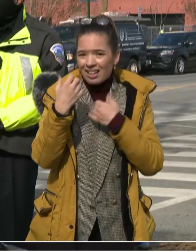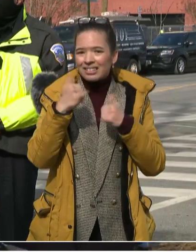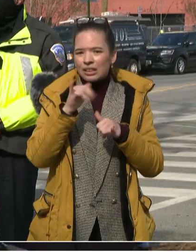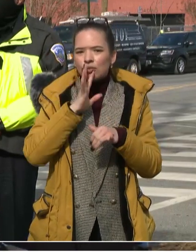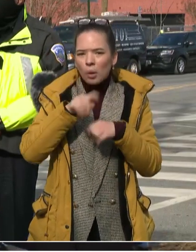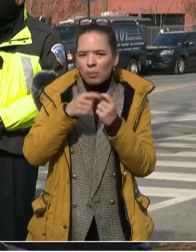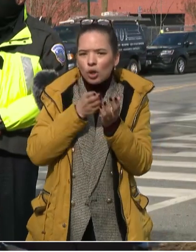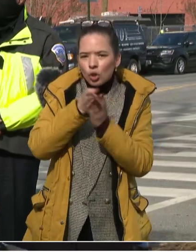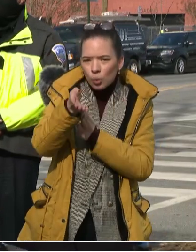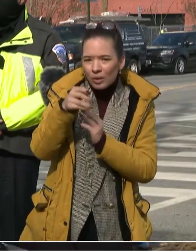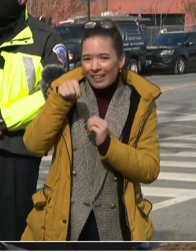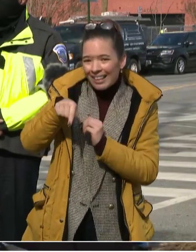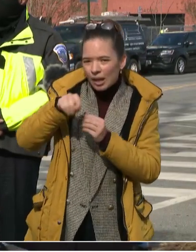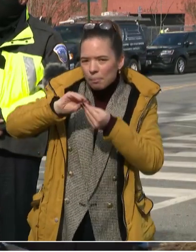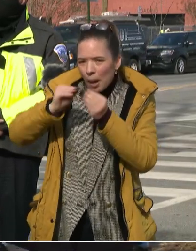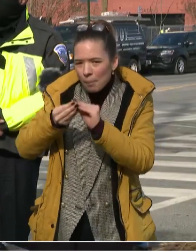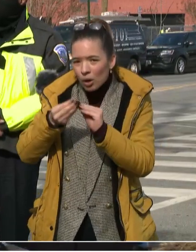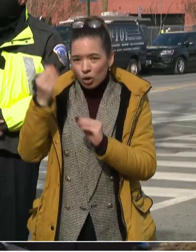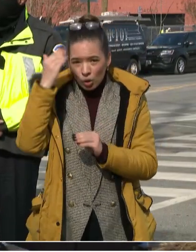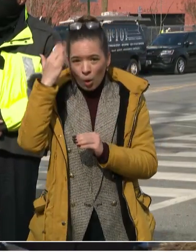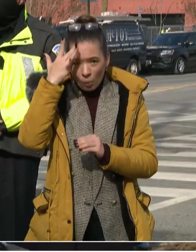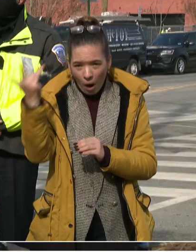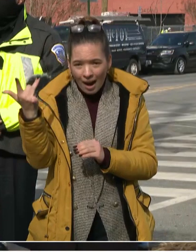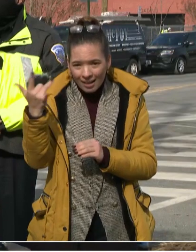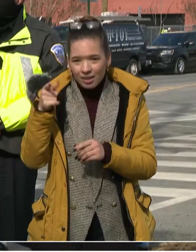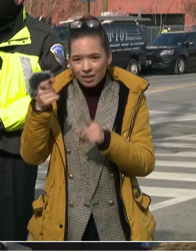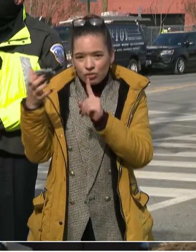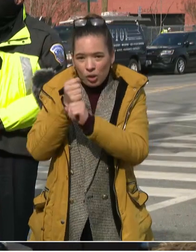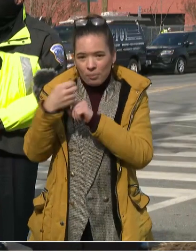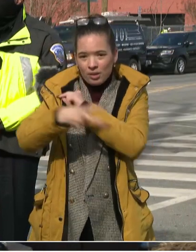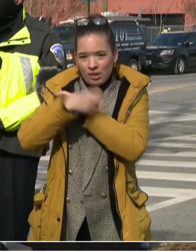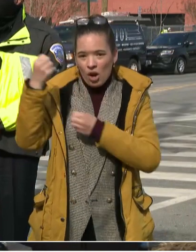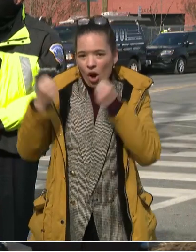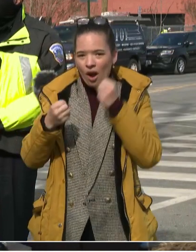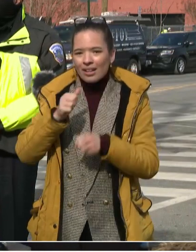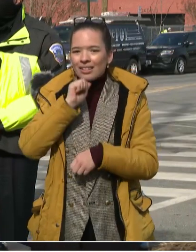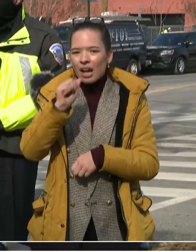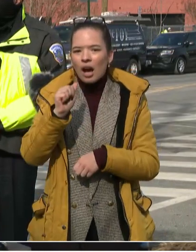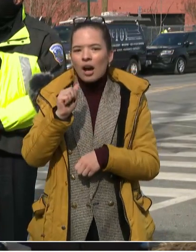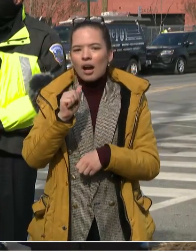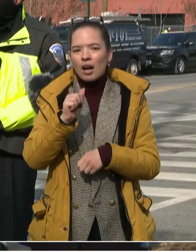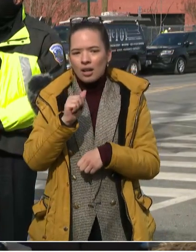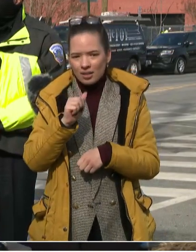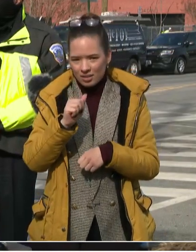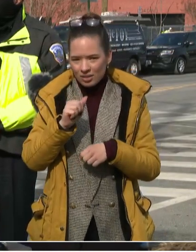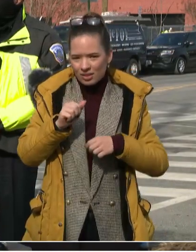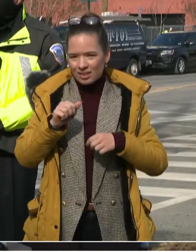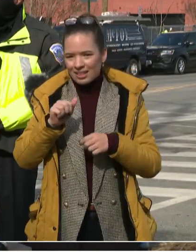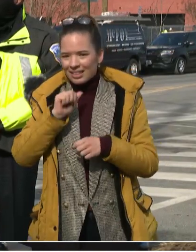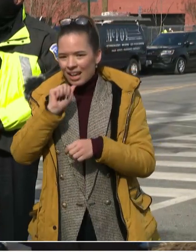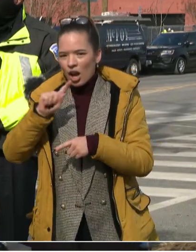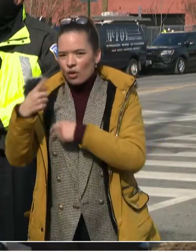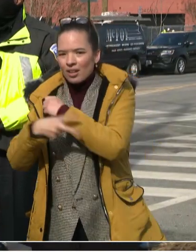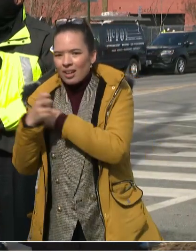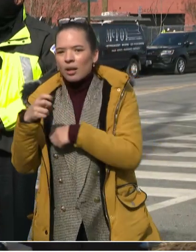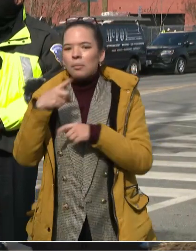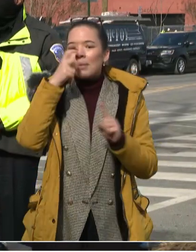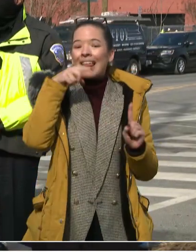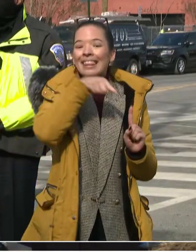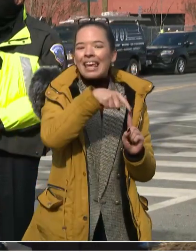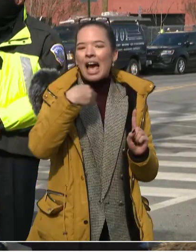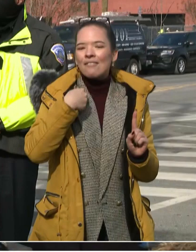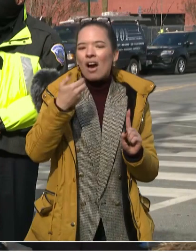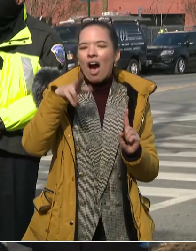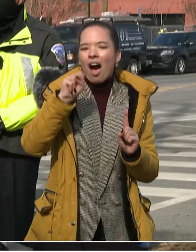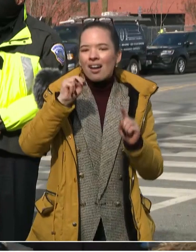numbers, why they get arrested for stolen auto and not carjacking, because if they carjack somebody, they got a gun in somebody's face and a mask on, the